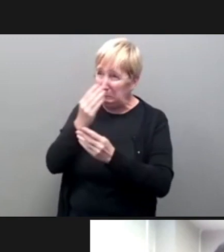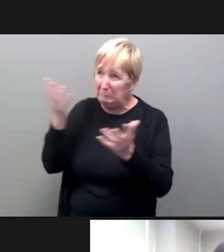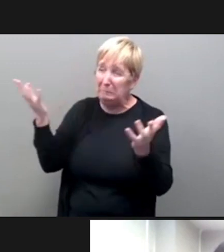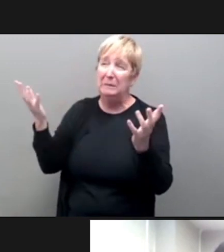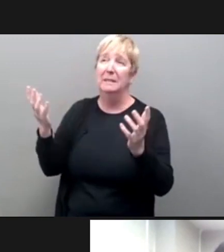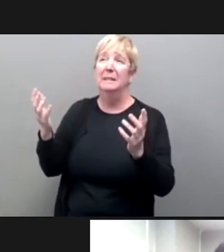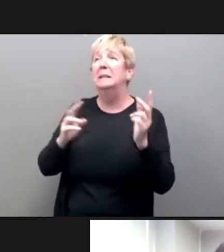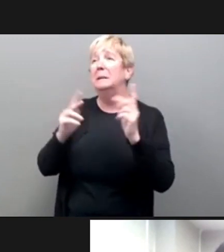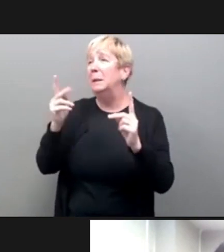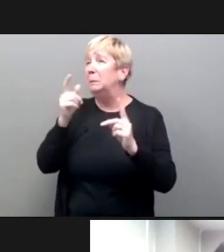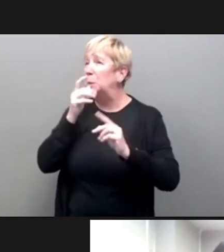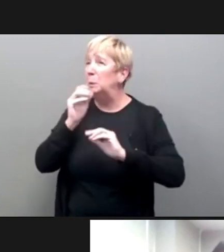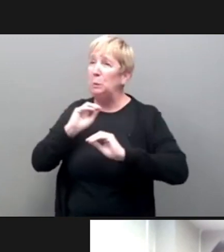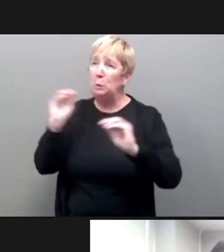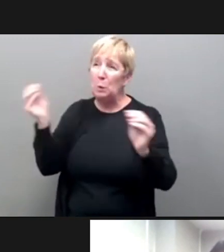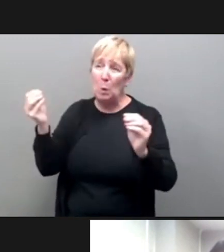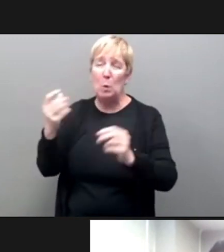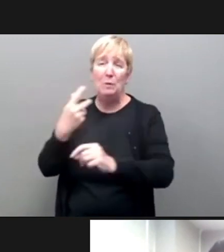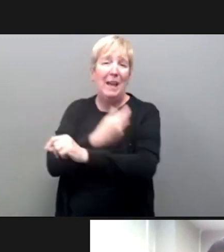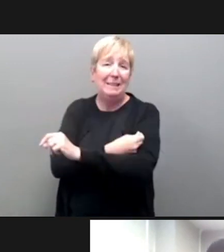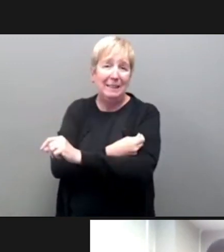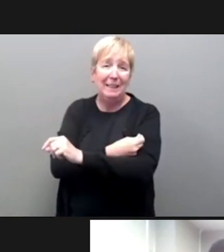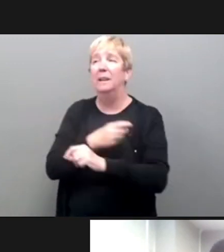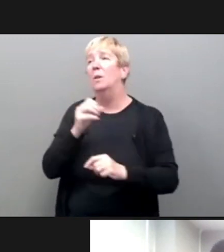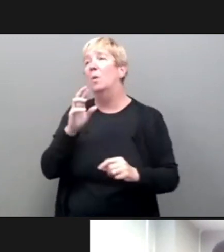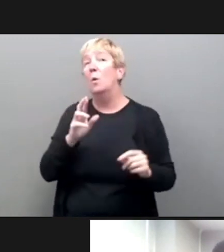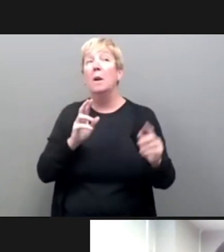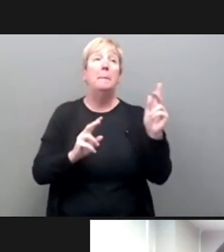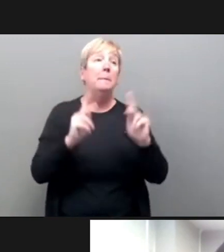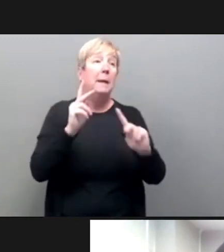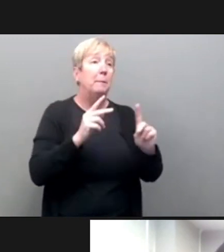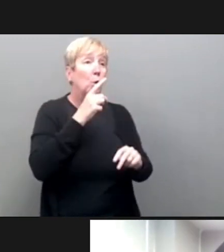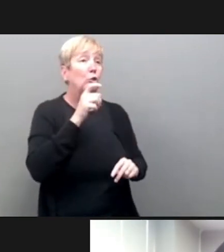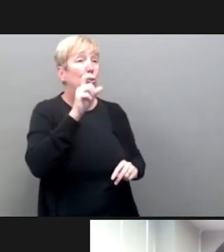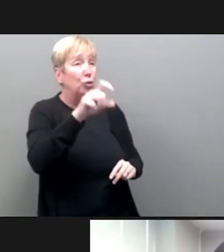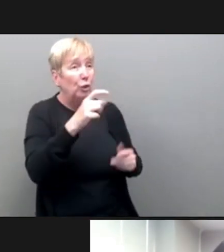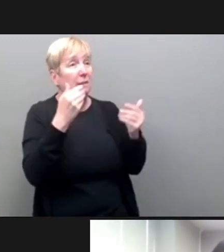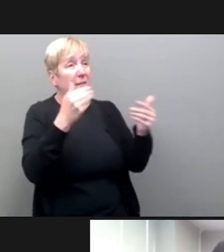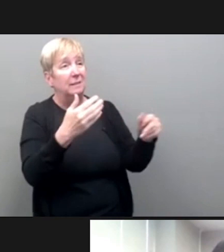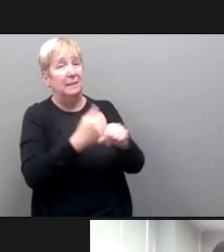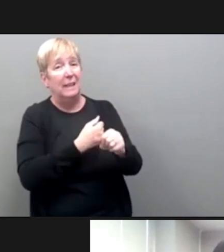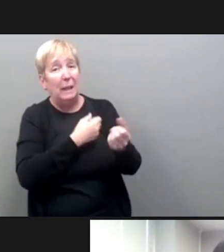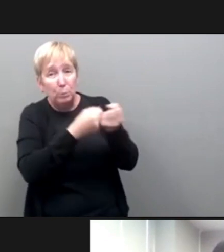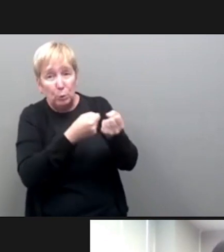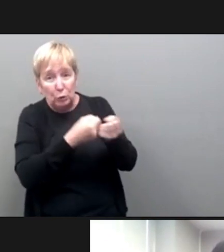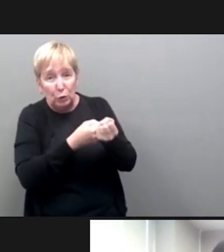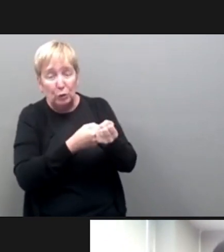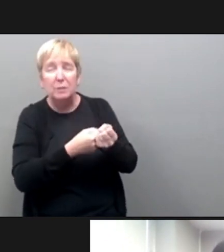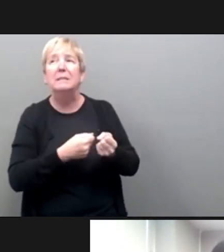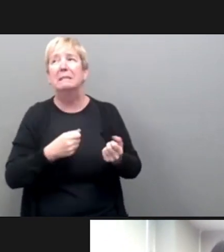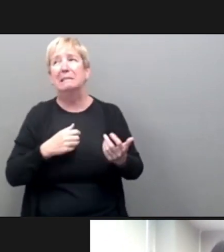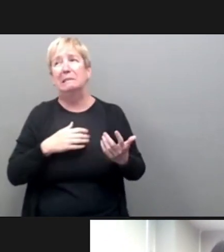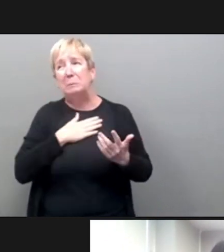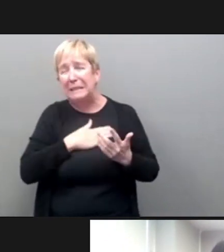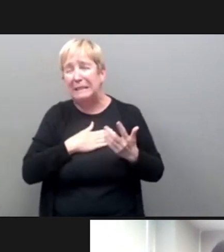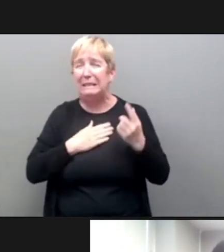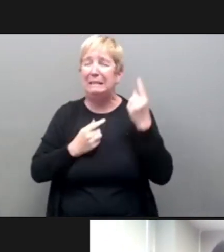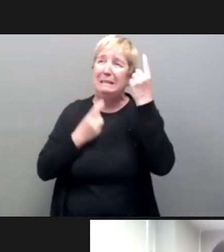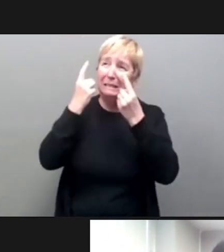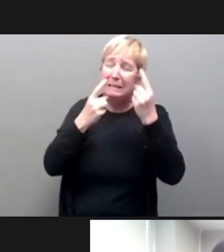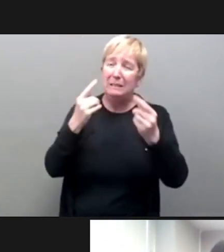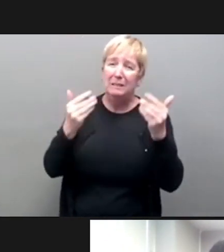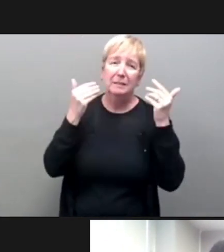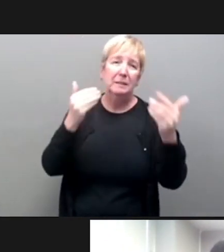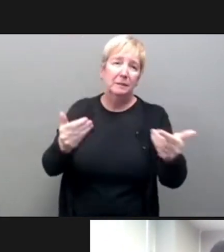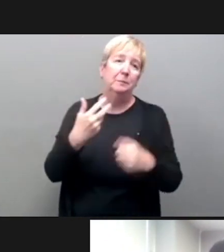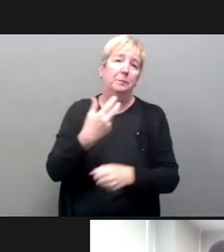unvaccinated individual or people due for boosters or, as well, to really consider vaccination and to